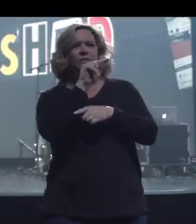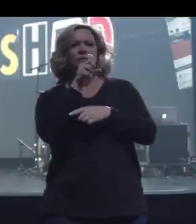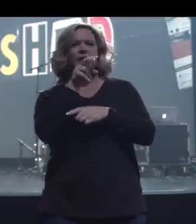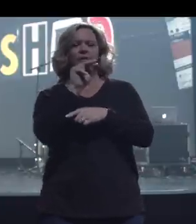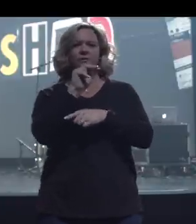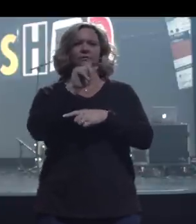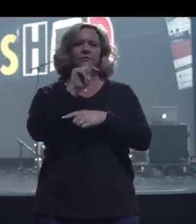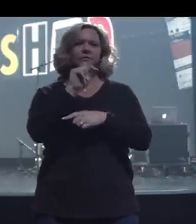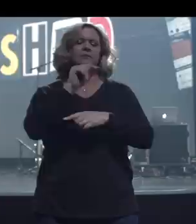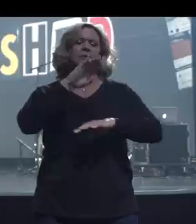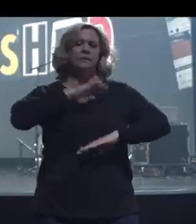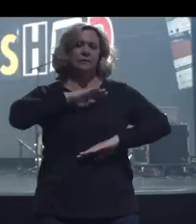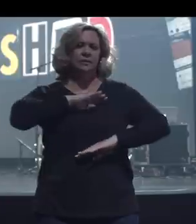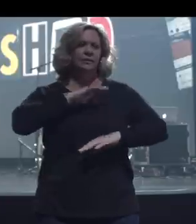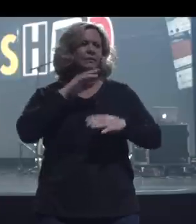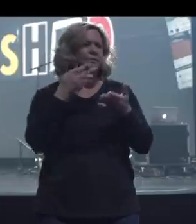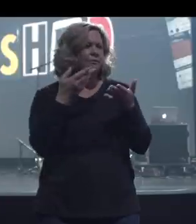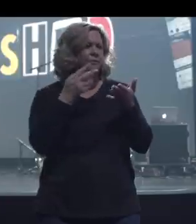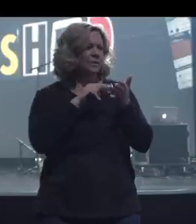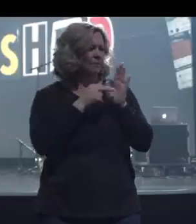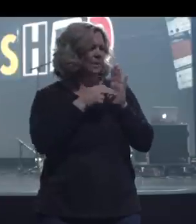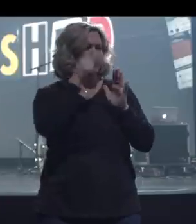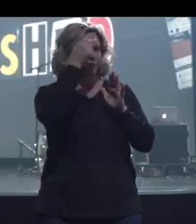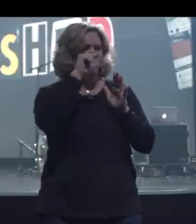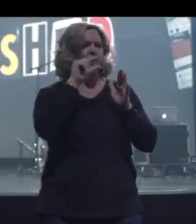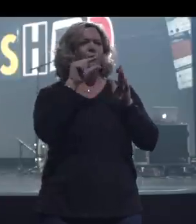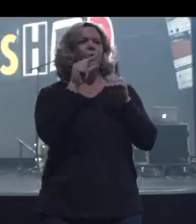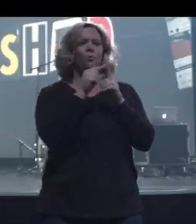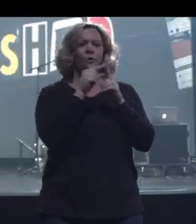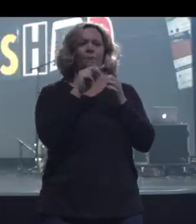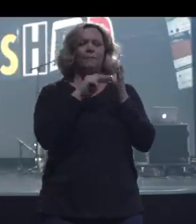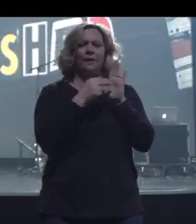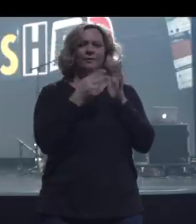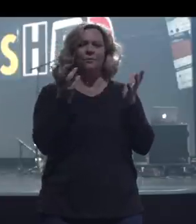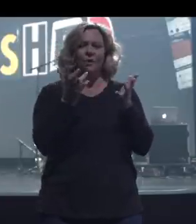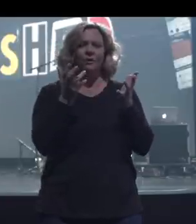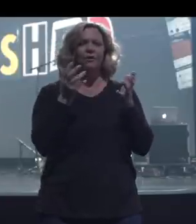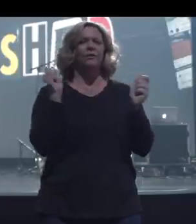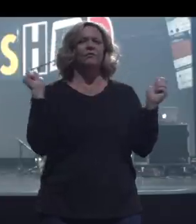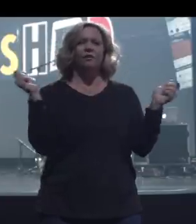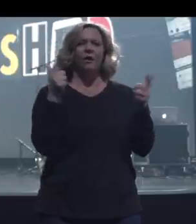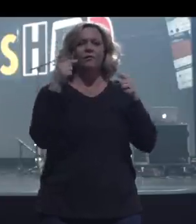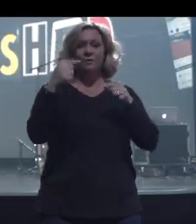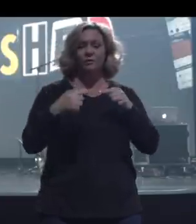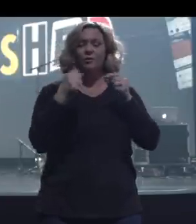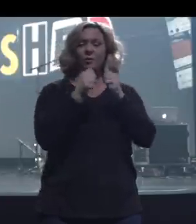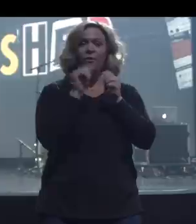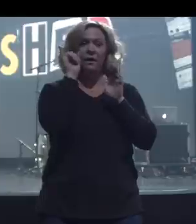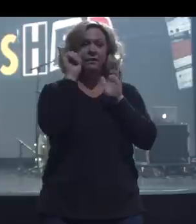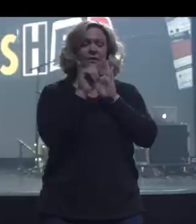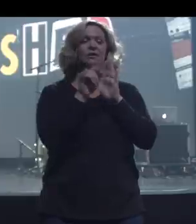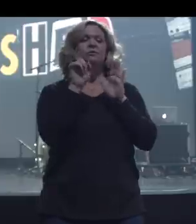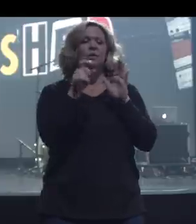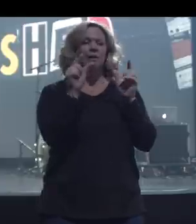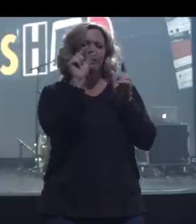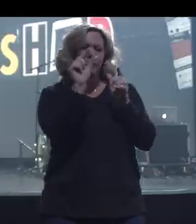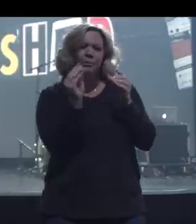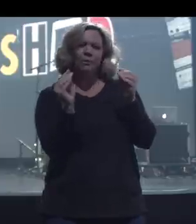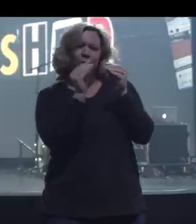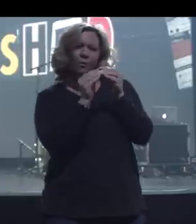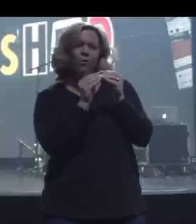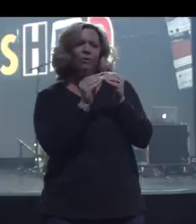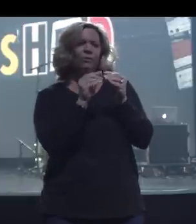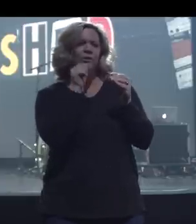The word content in scripture, do you know what the Greek word means? Watch this. For all of us that struggle with our identity, we need a little more. We just don't